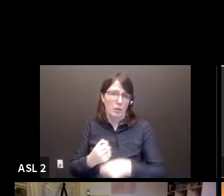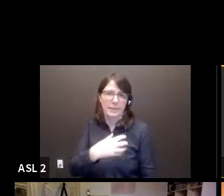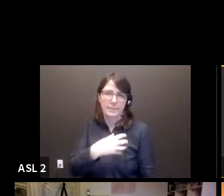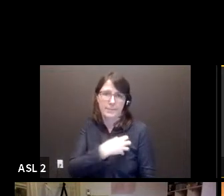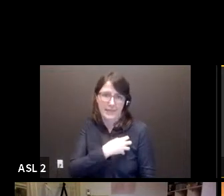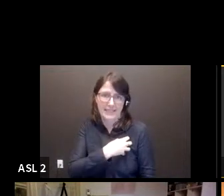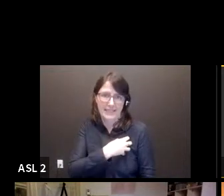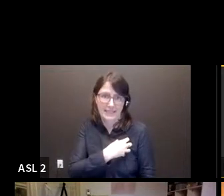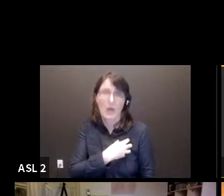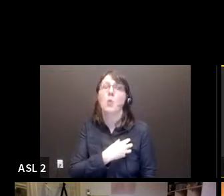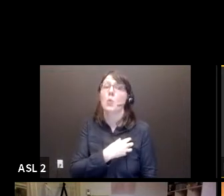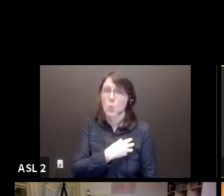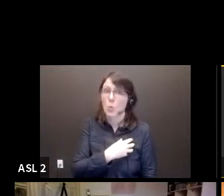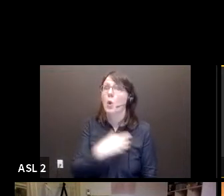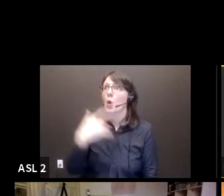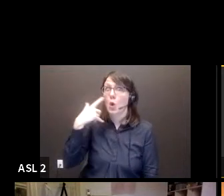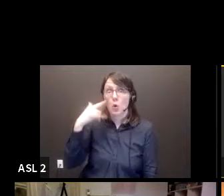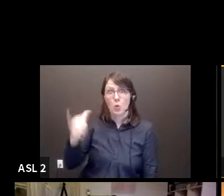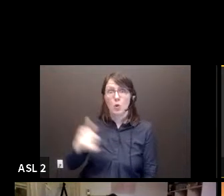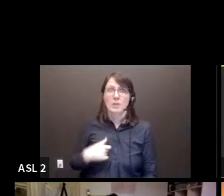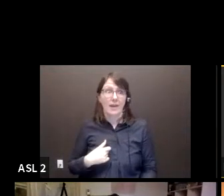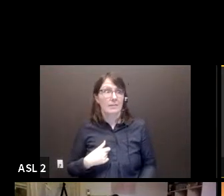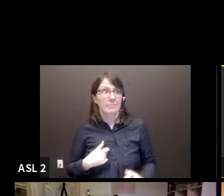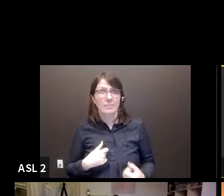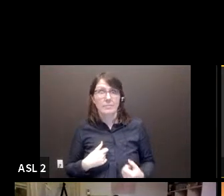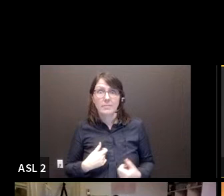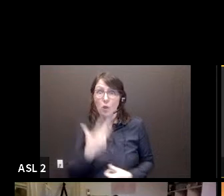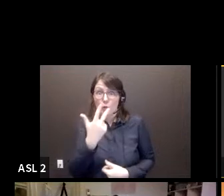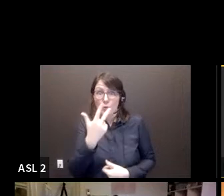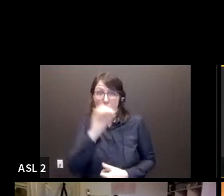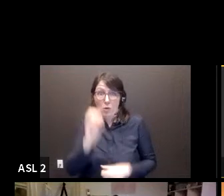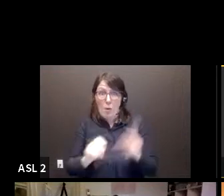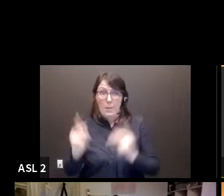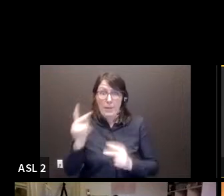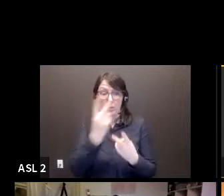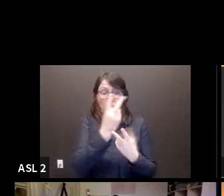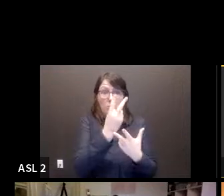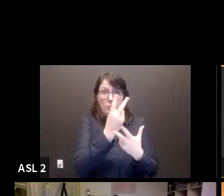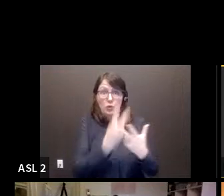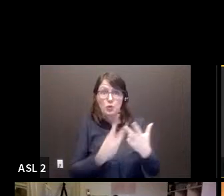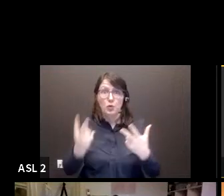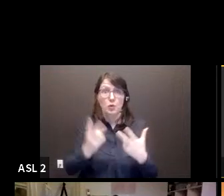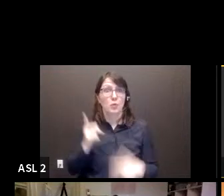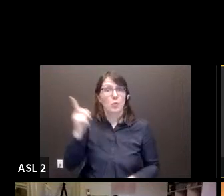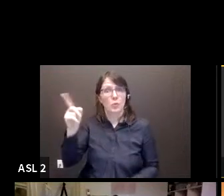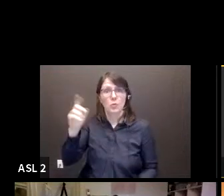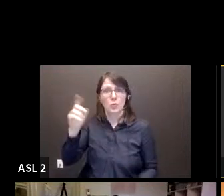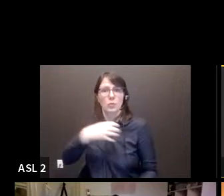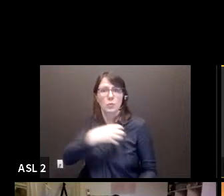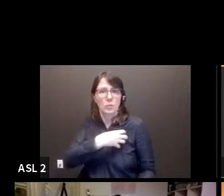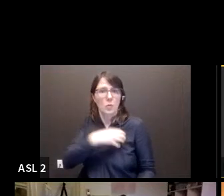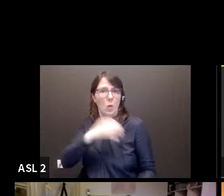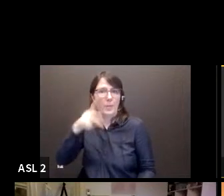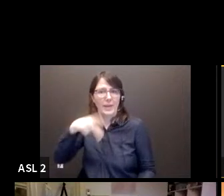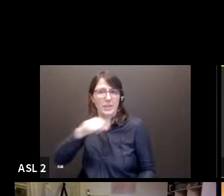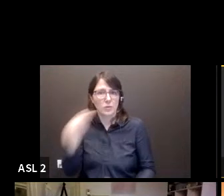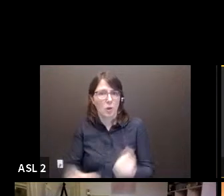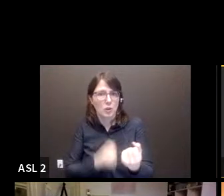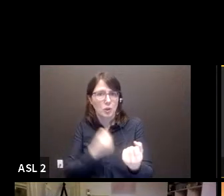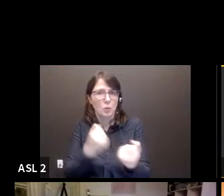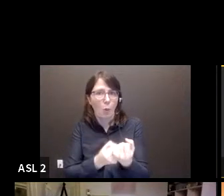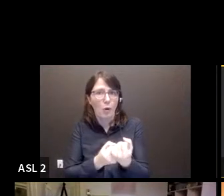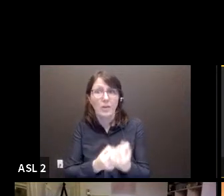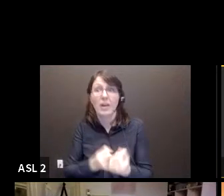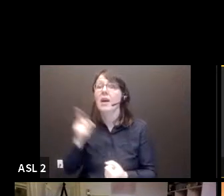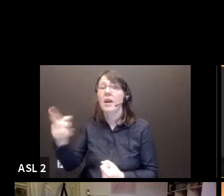does not support nearly two out of three ottawa residents policing in ottawa is driven by a reactive model officers